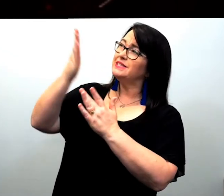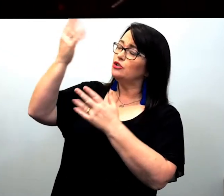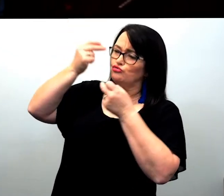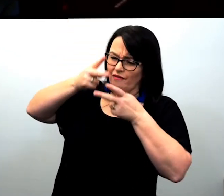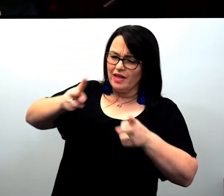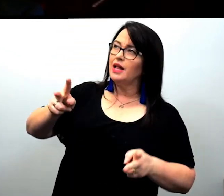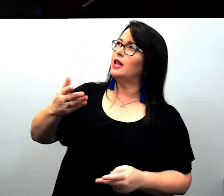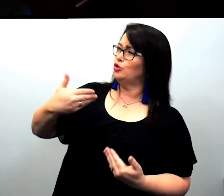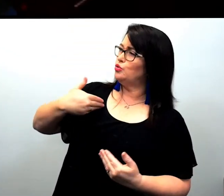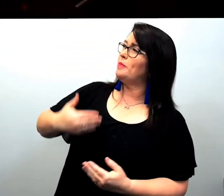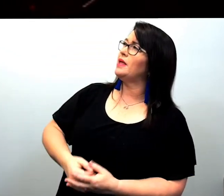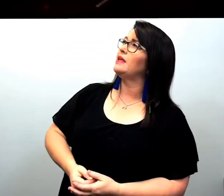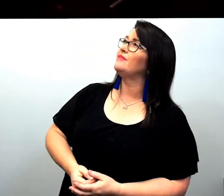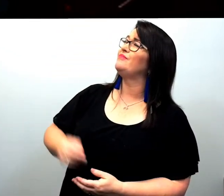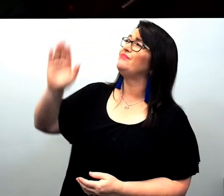Holy Spirit,